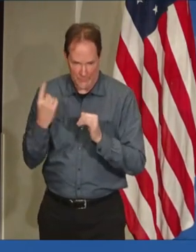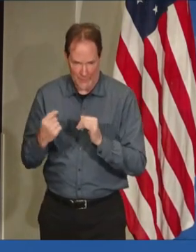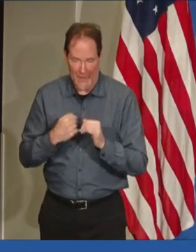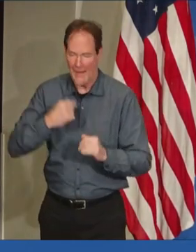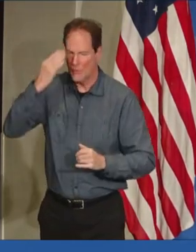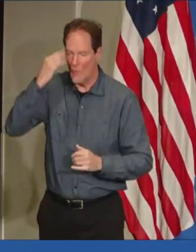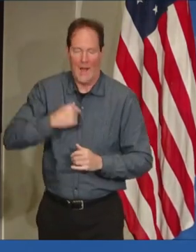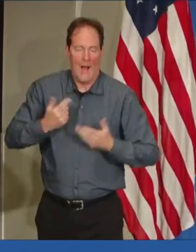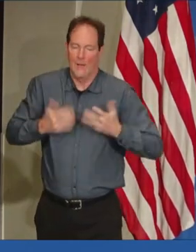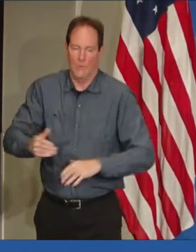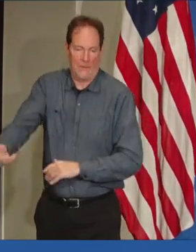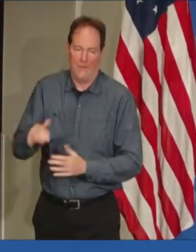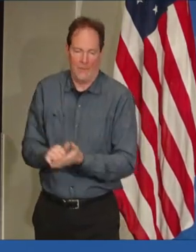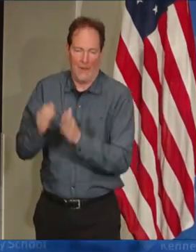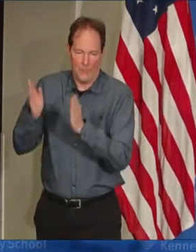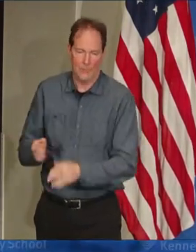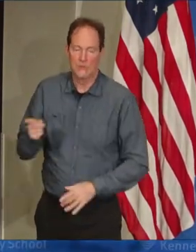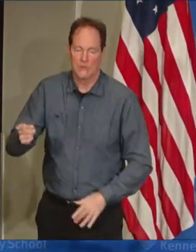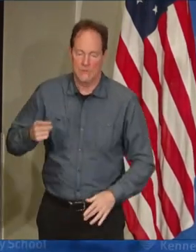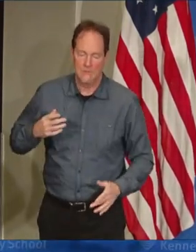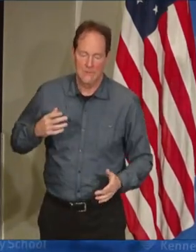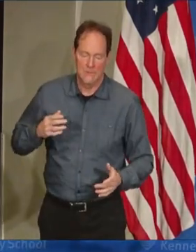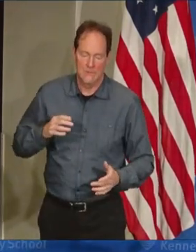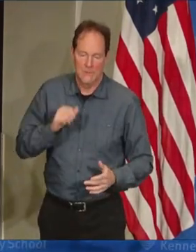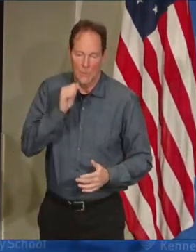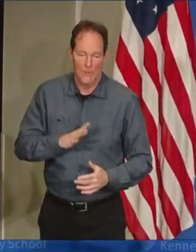hire. Because she'd applied for the she was